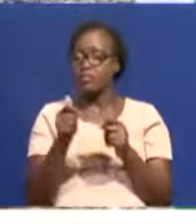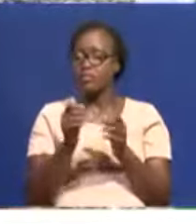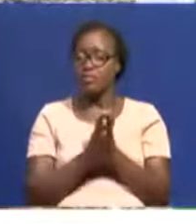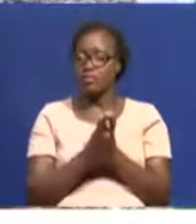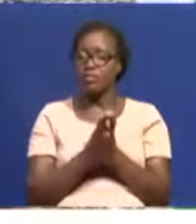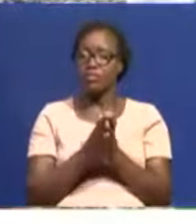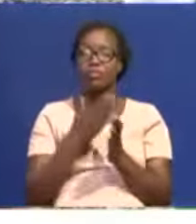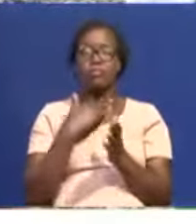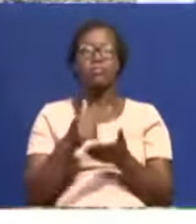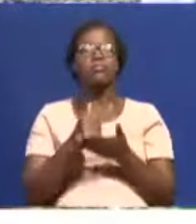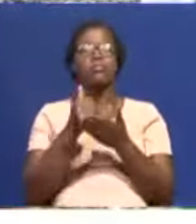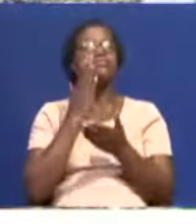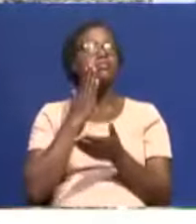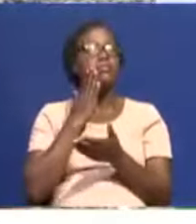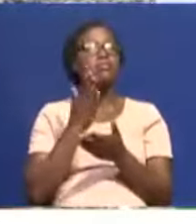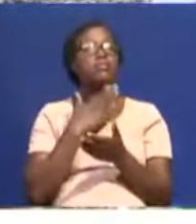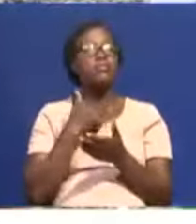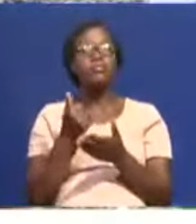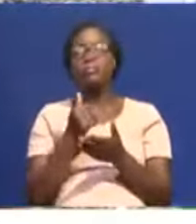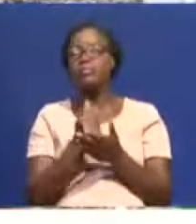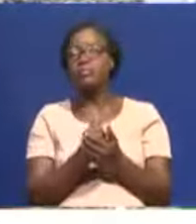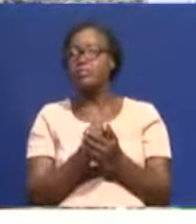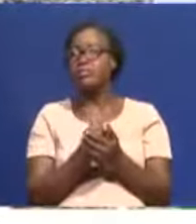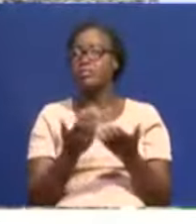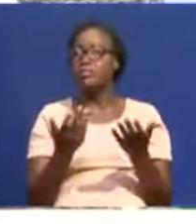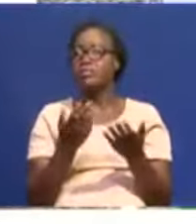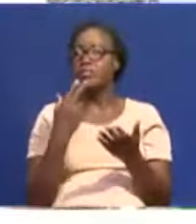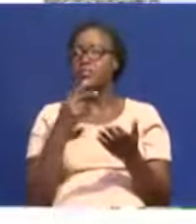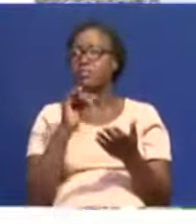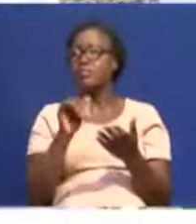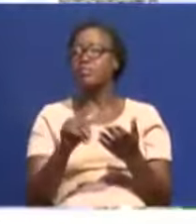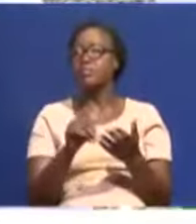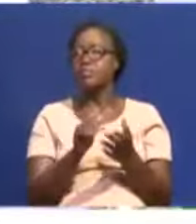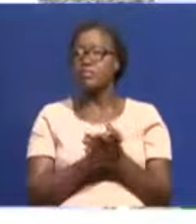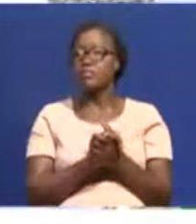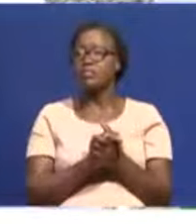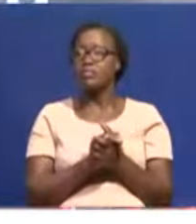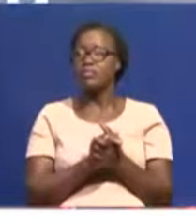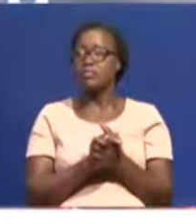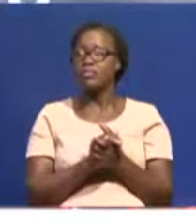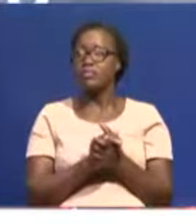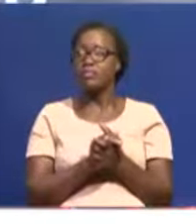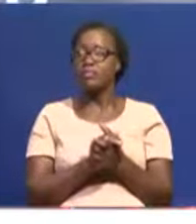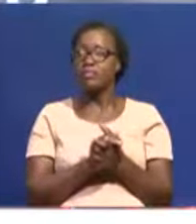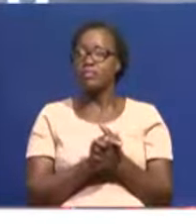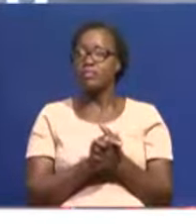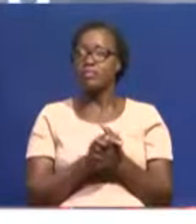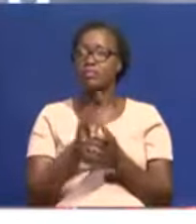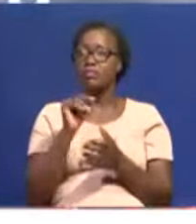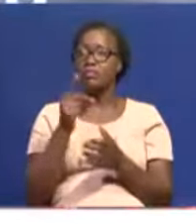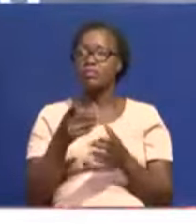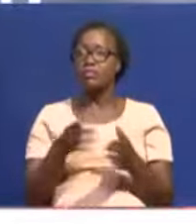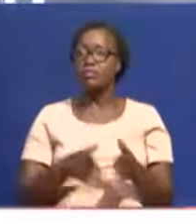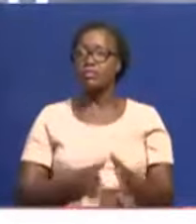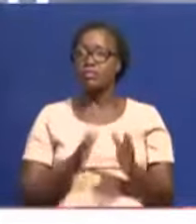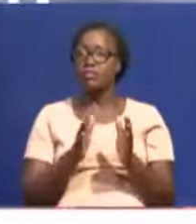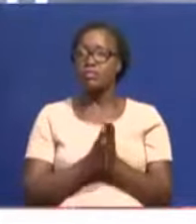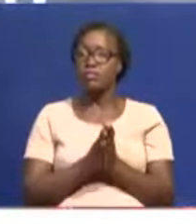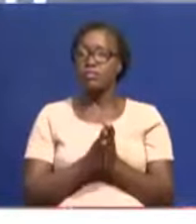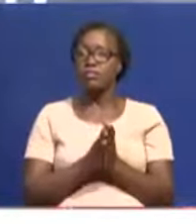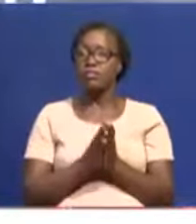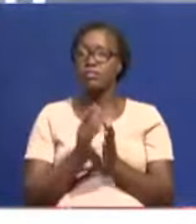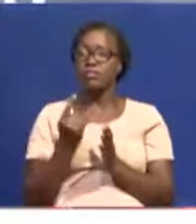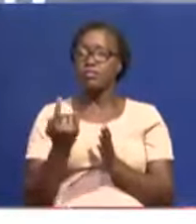notasaidia madhe, mimi notatutua Dandora. Kwani, nene alisema uwezi toka Dandora wali uishi Karen. No one was born on a silver